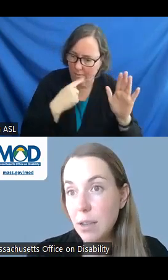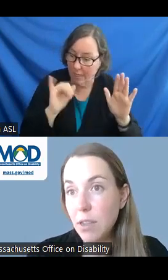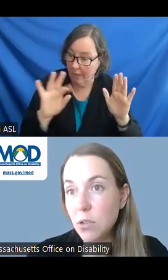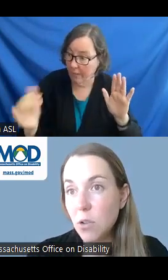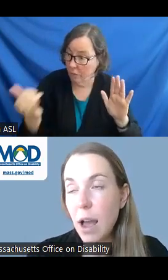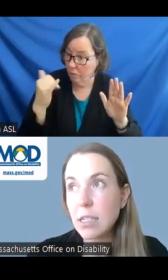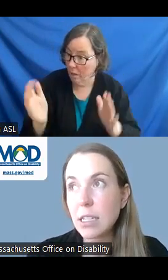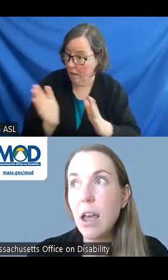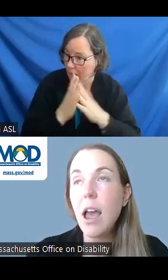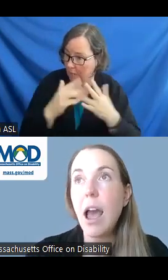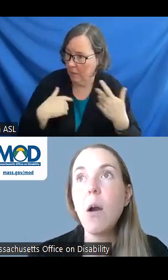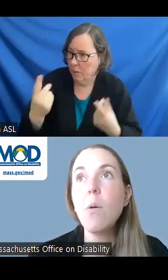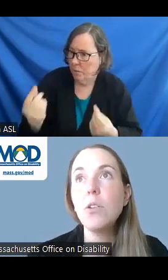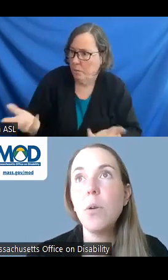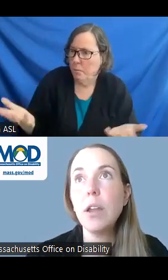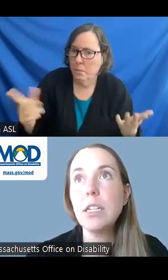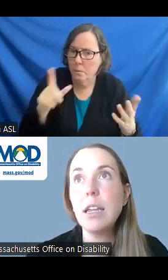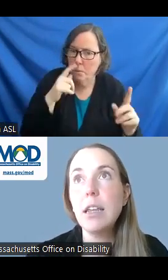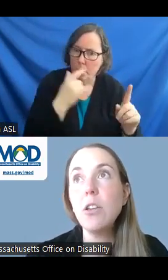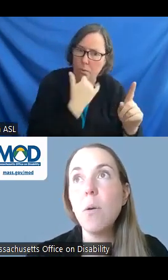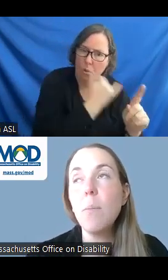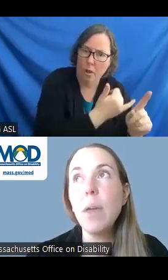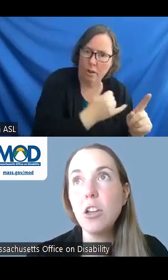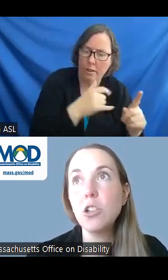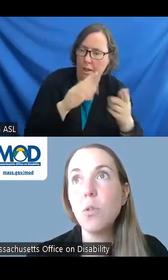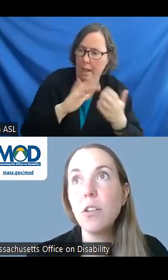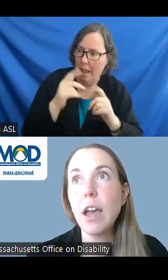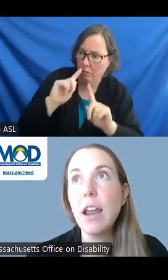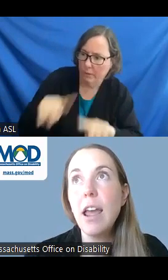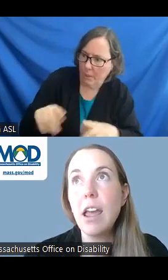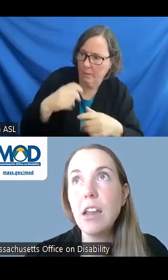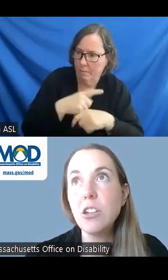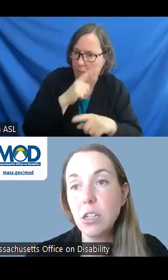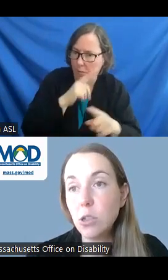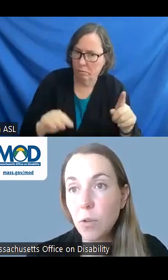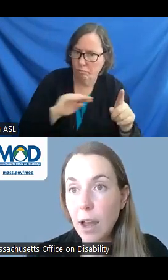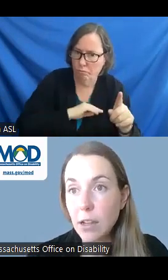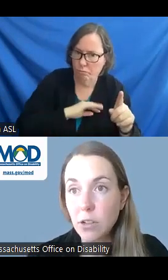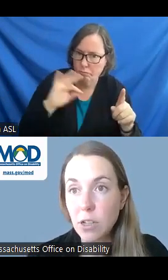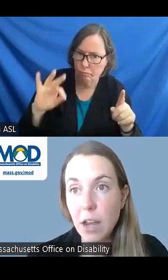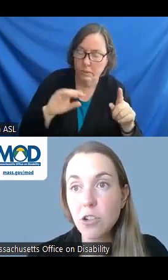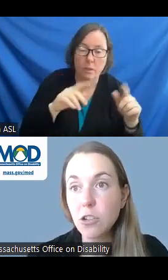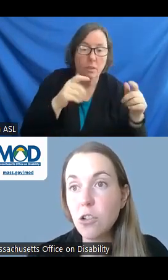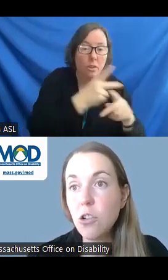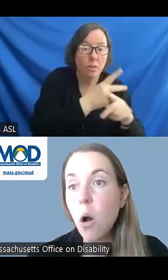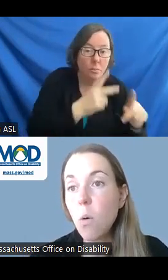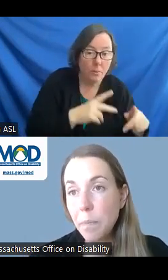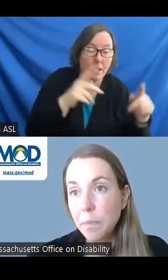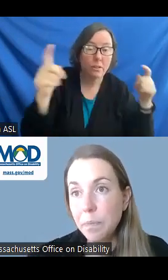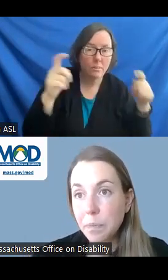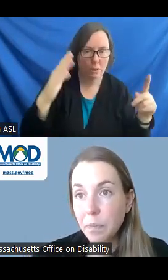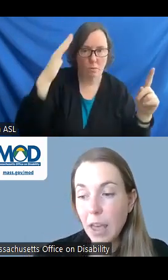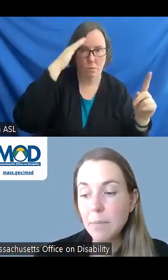to receive these requests? How are you going to make sure that agency supervisors and managers